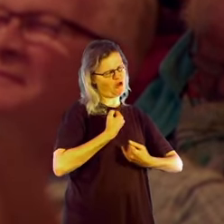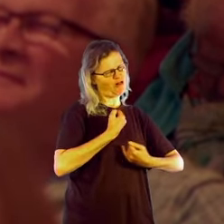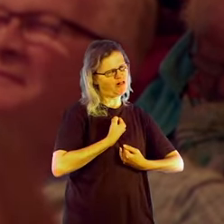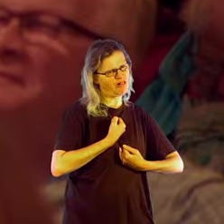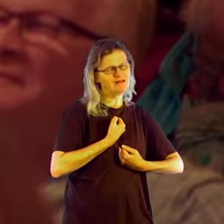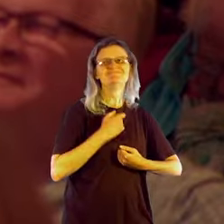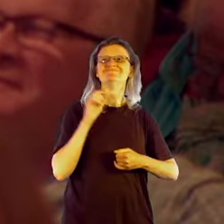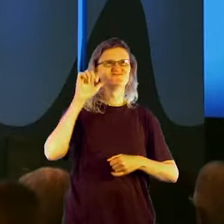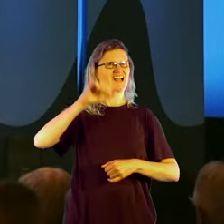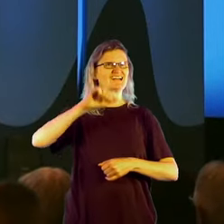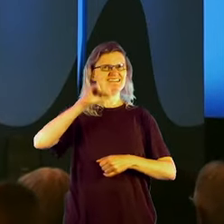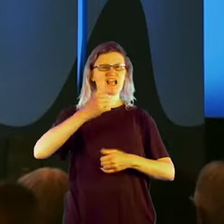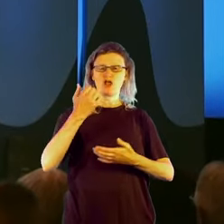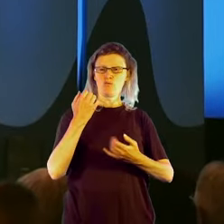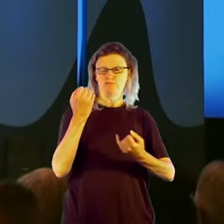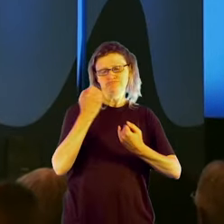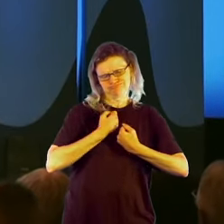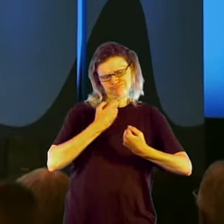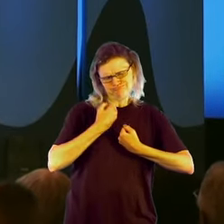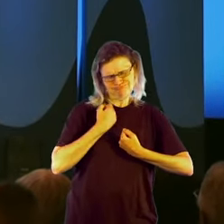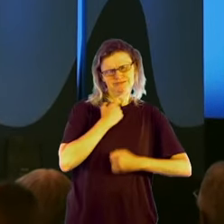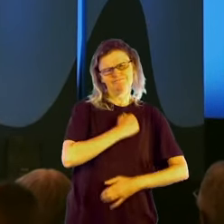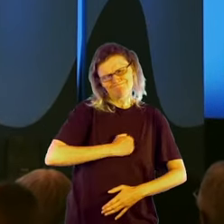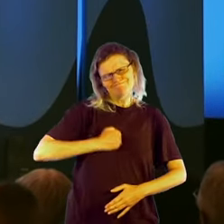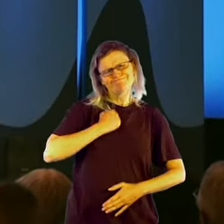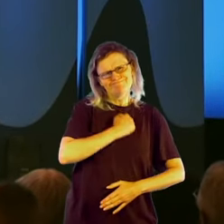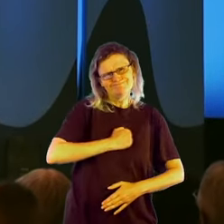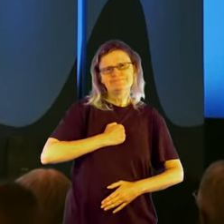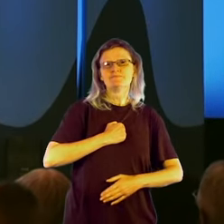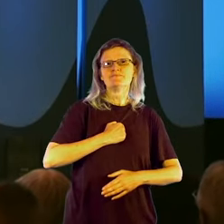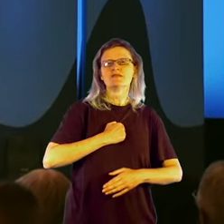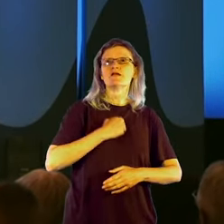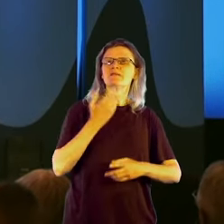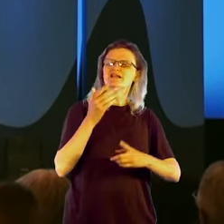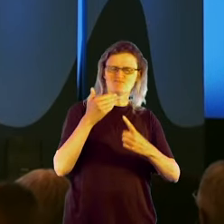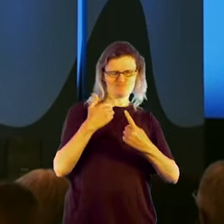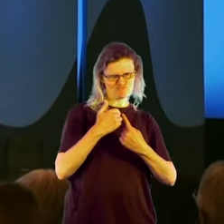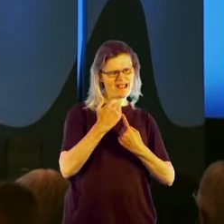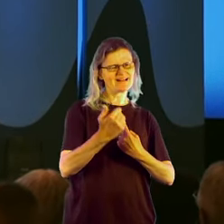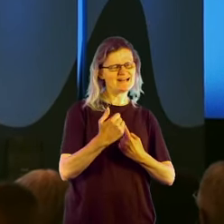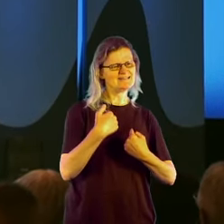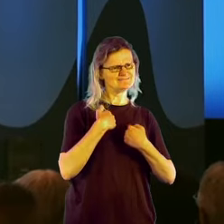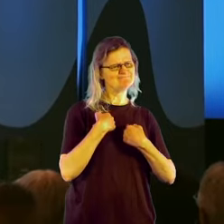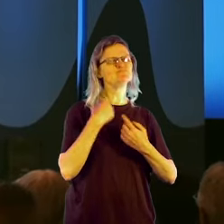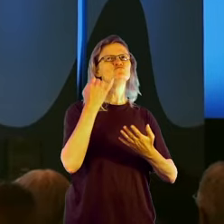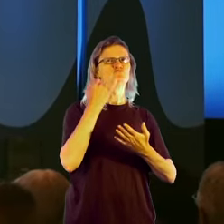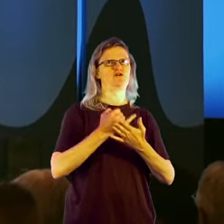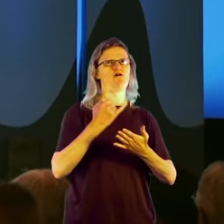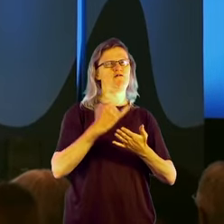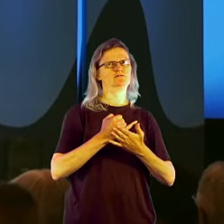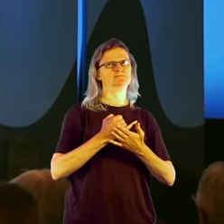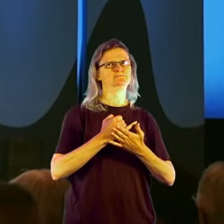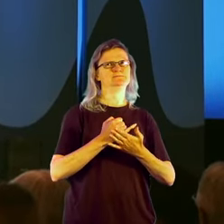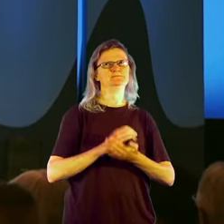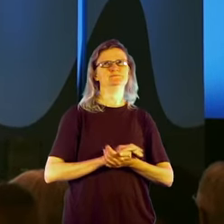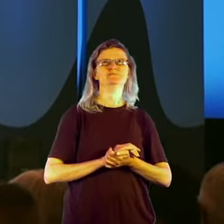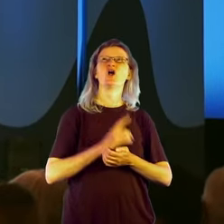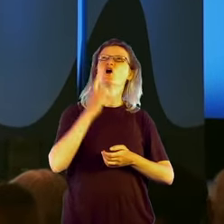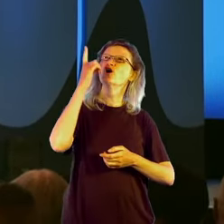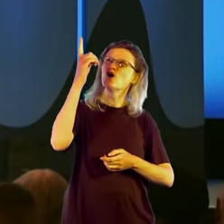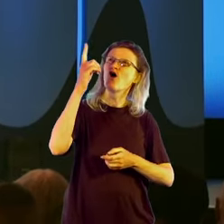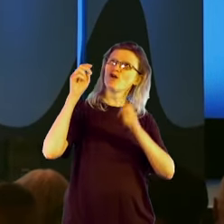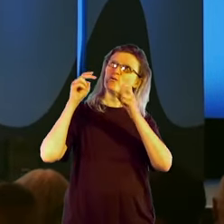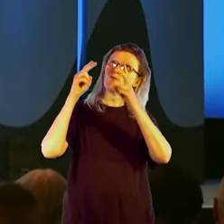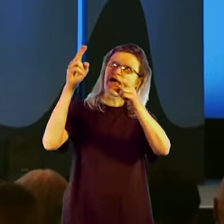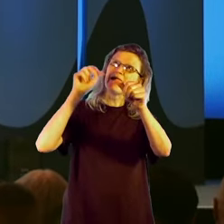time we repent, every time we apologize, we recognize that we have done the wrong thing, that God's